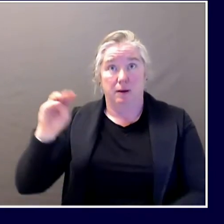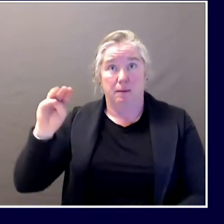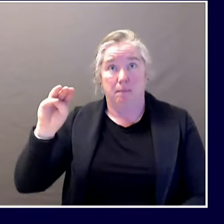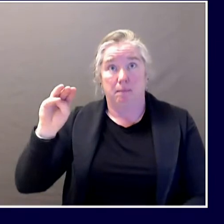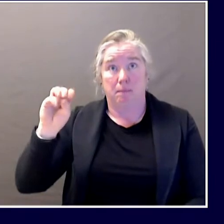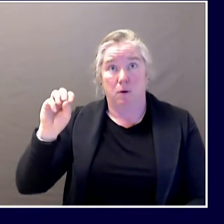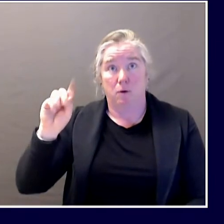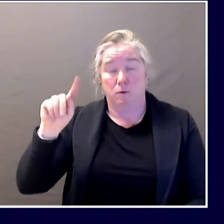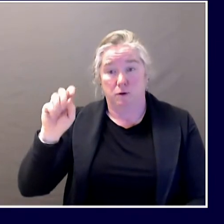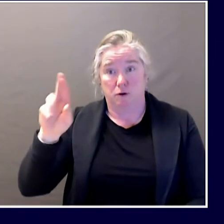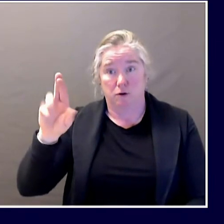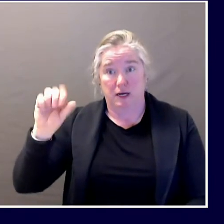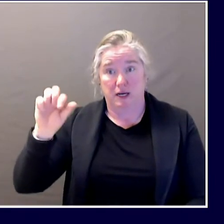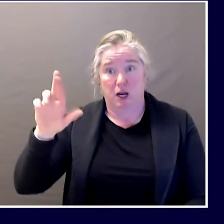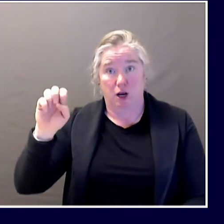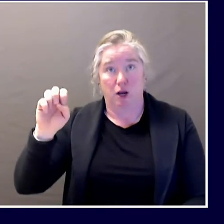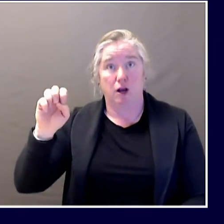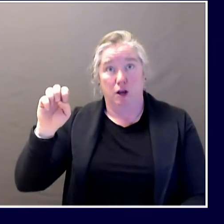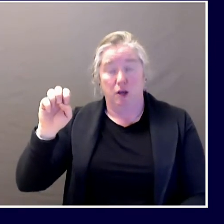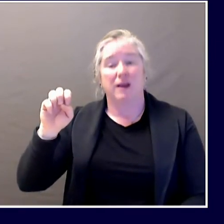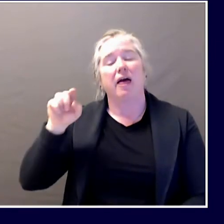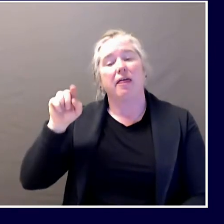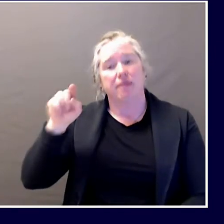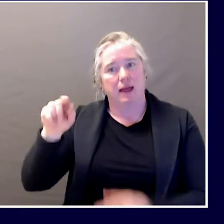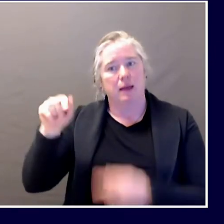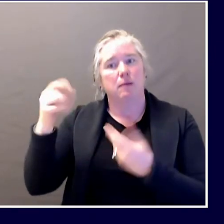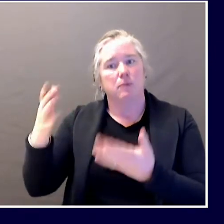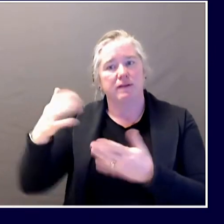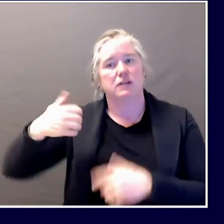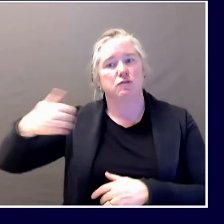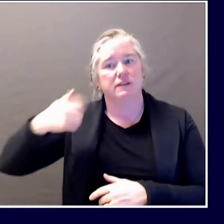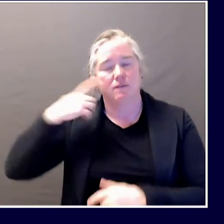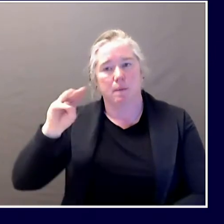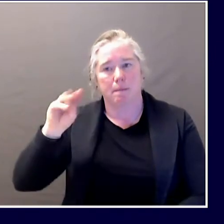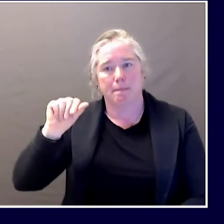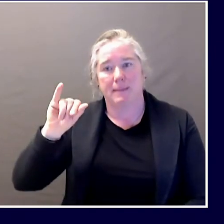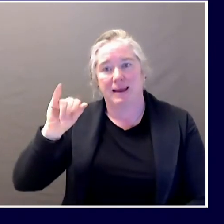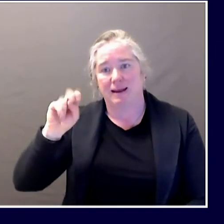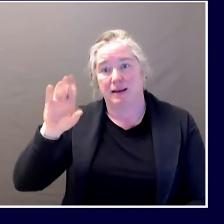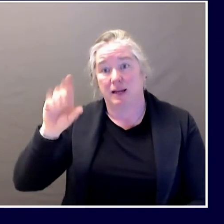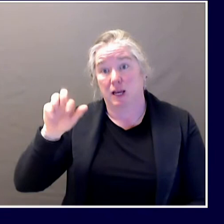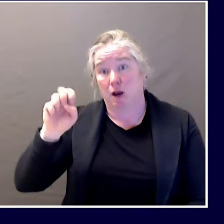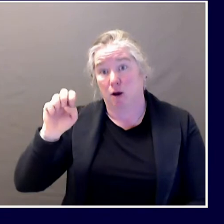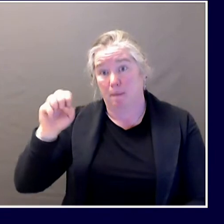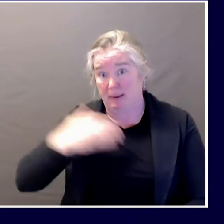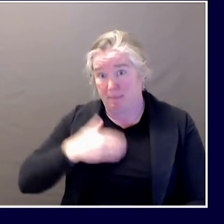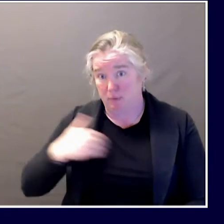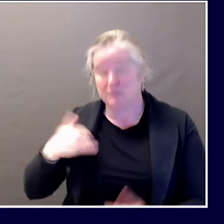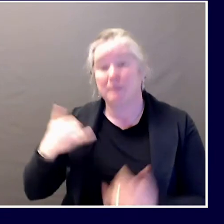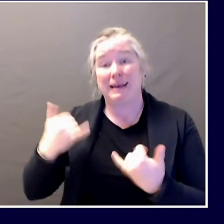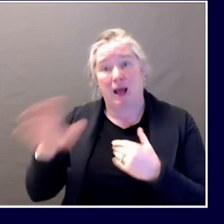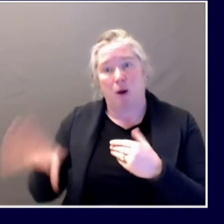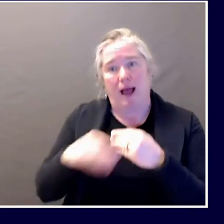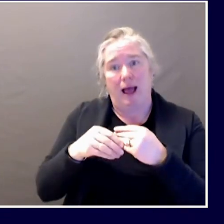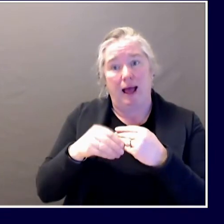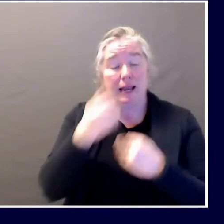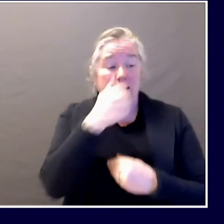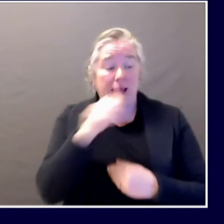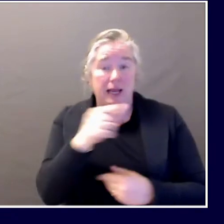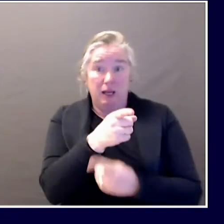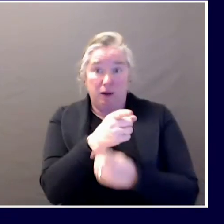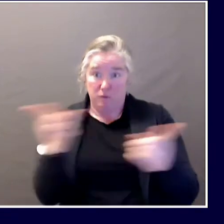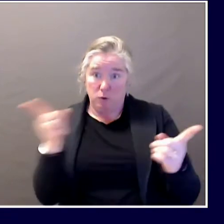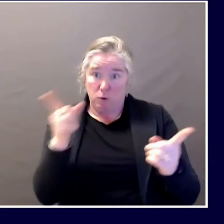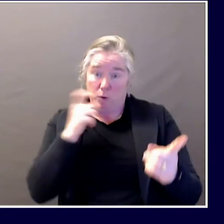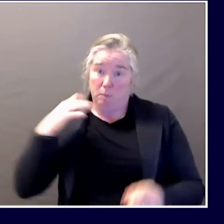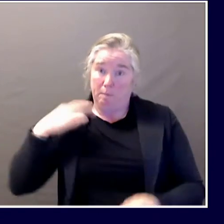organizations that coordinates transportation for Maine Care members, to provide rides for any Maine resident who is unable to drive,